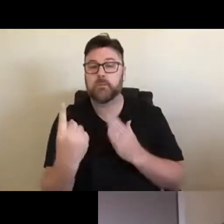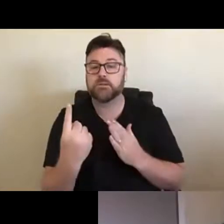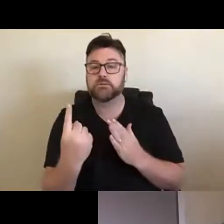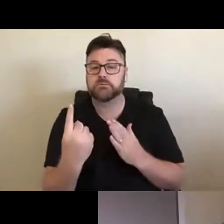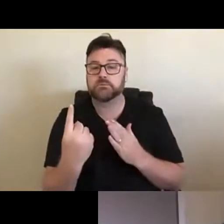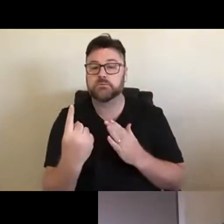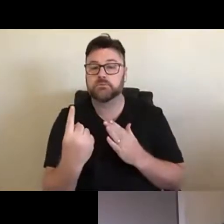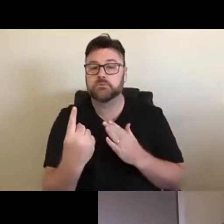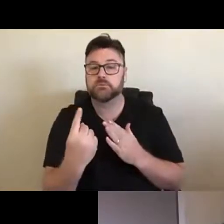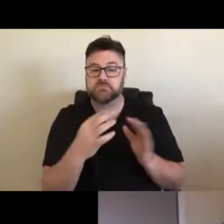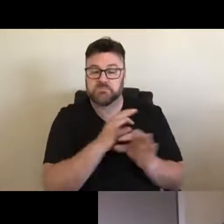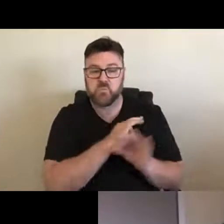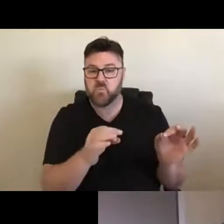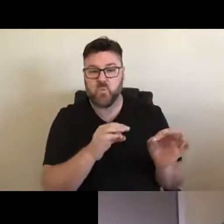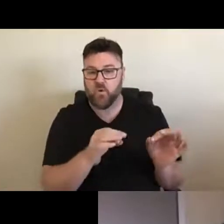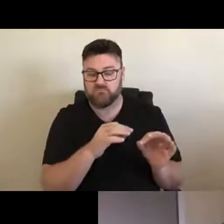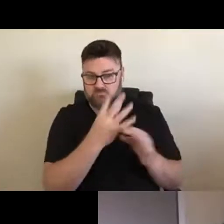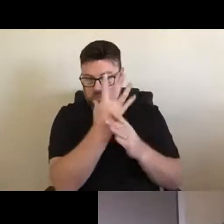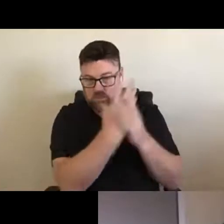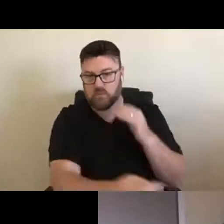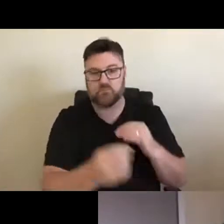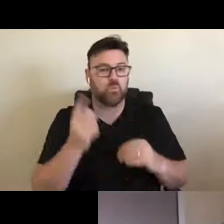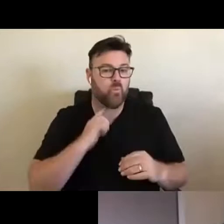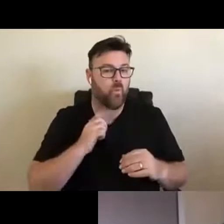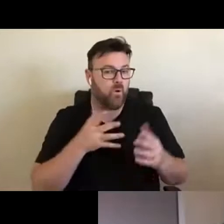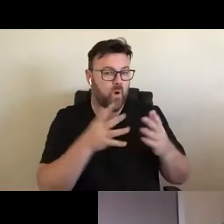a post-colonial framework.